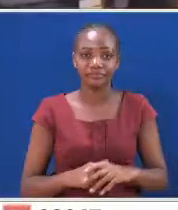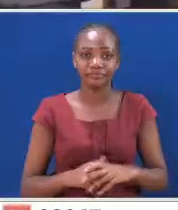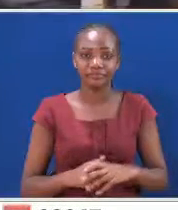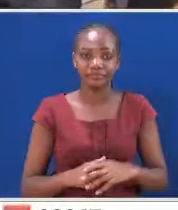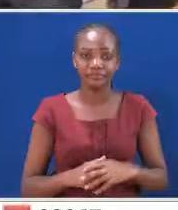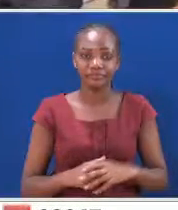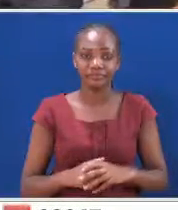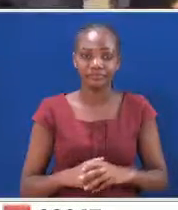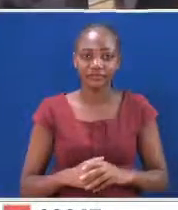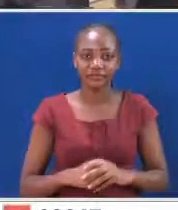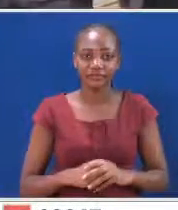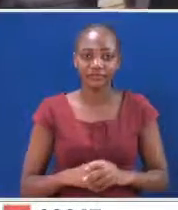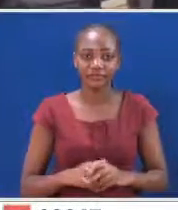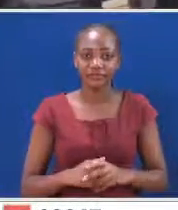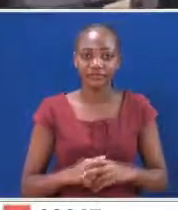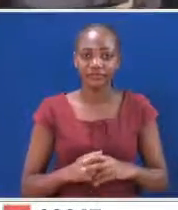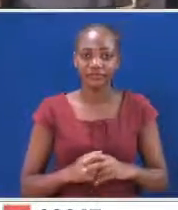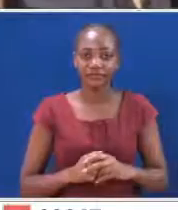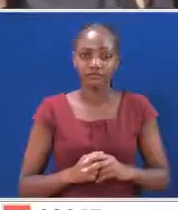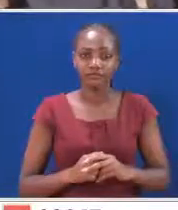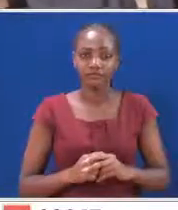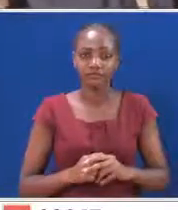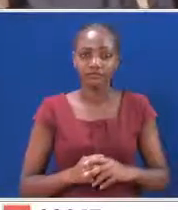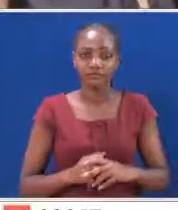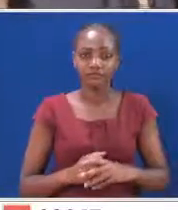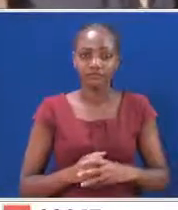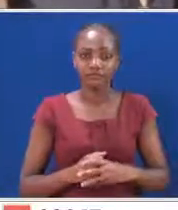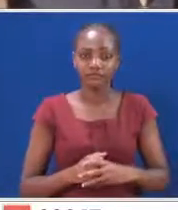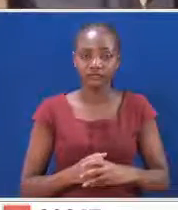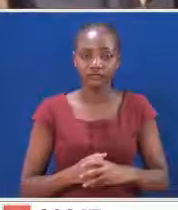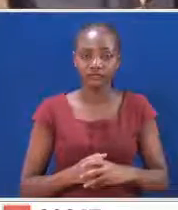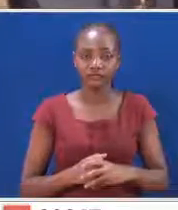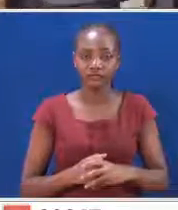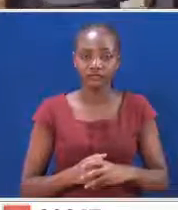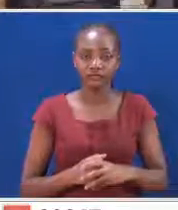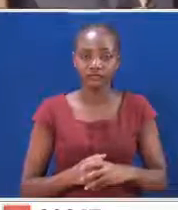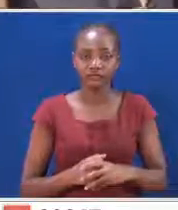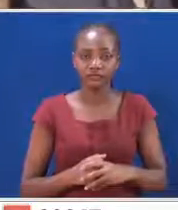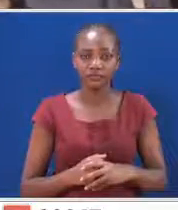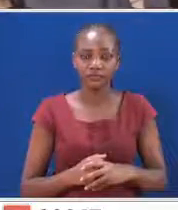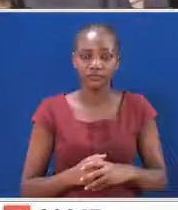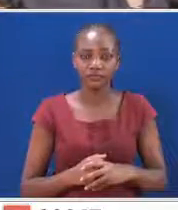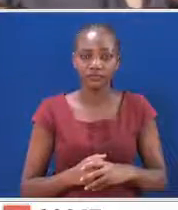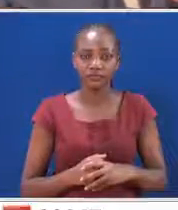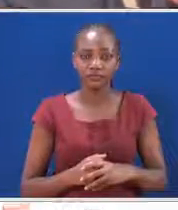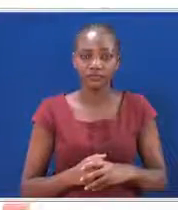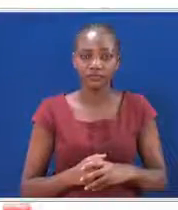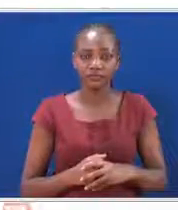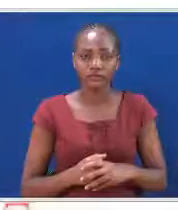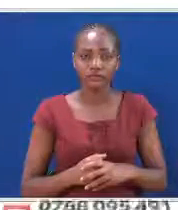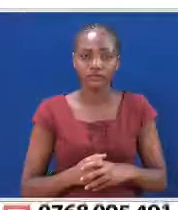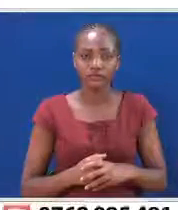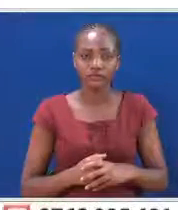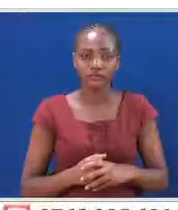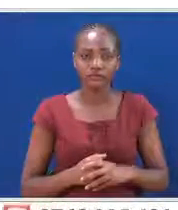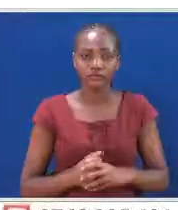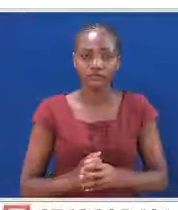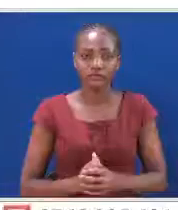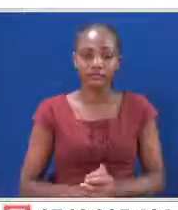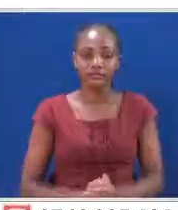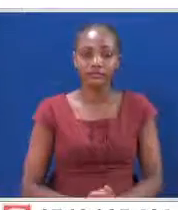Maybe what I didn't explain, like I was saying earlier, what was the sign did not include